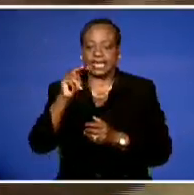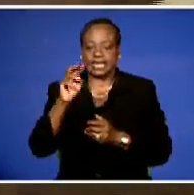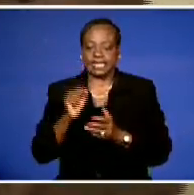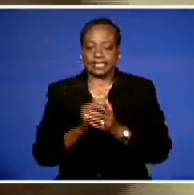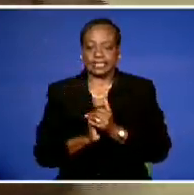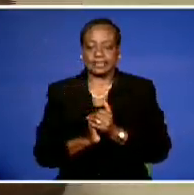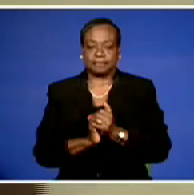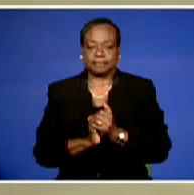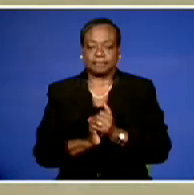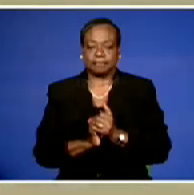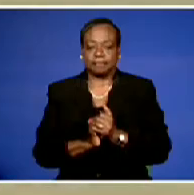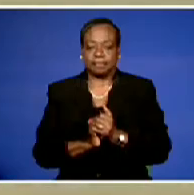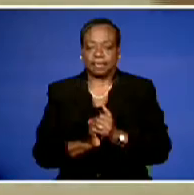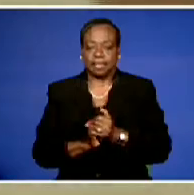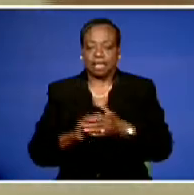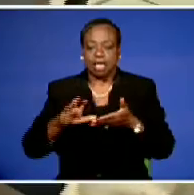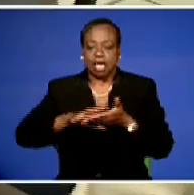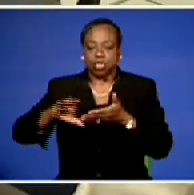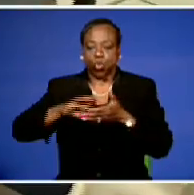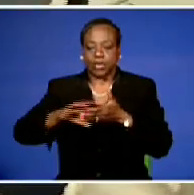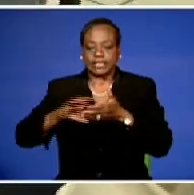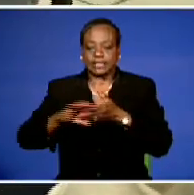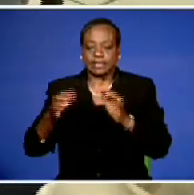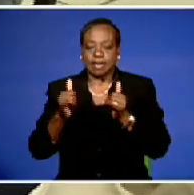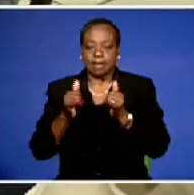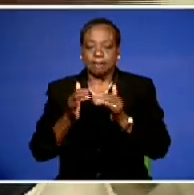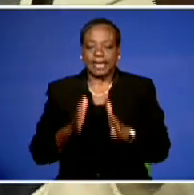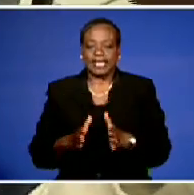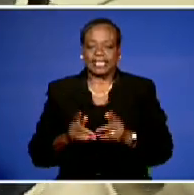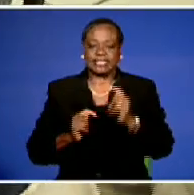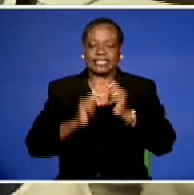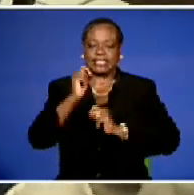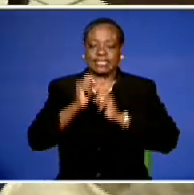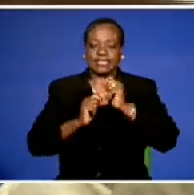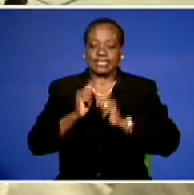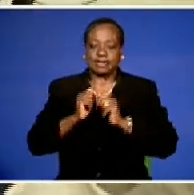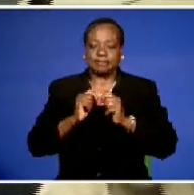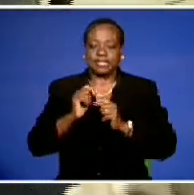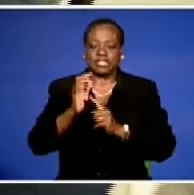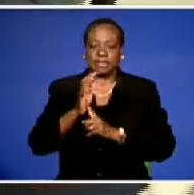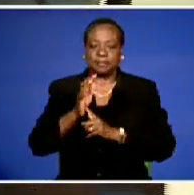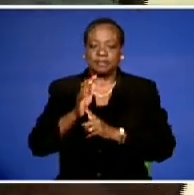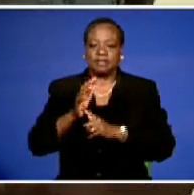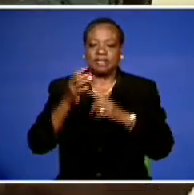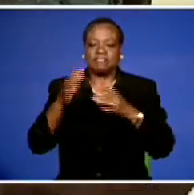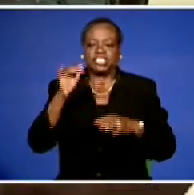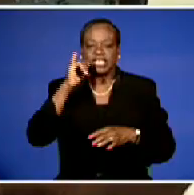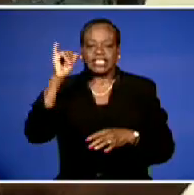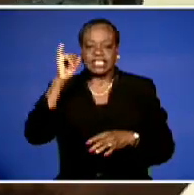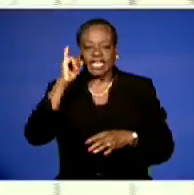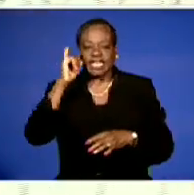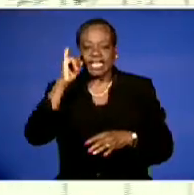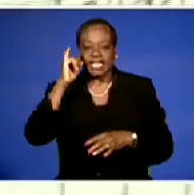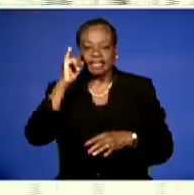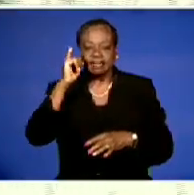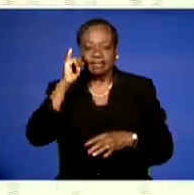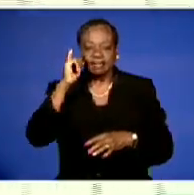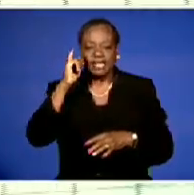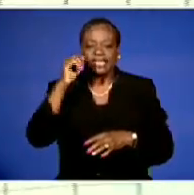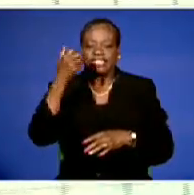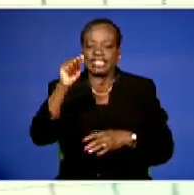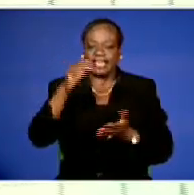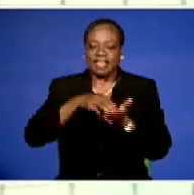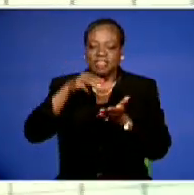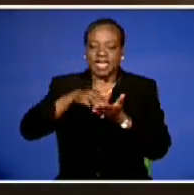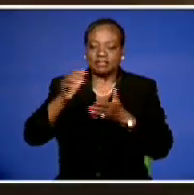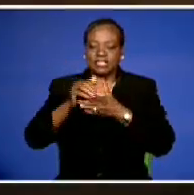The inaugural Bahamas WHIST Players Championship closing out yesterday at the St. Joseph Parish Hall on Boyd Road. Some $10,000 on the line in